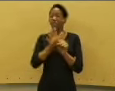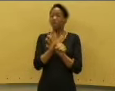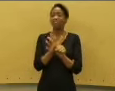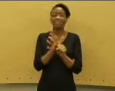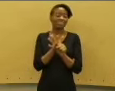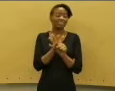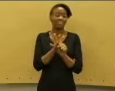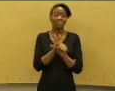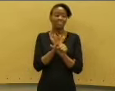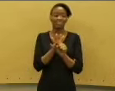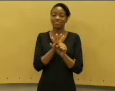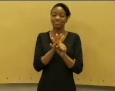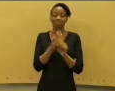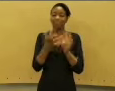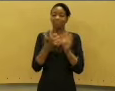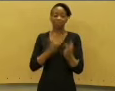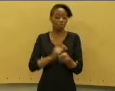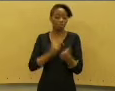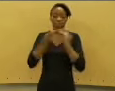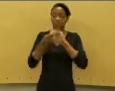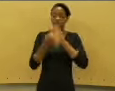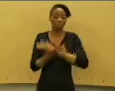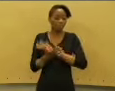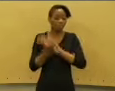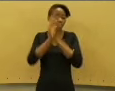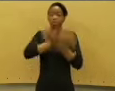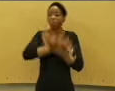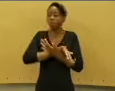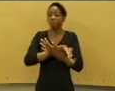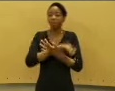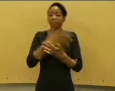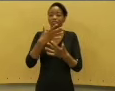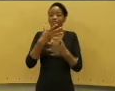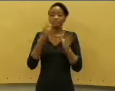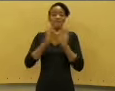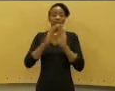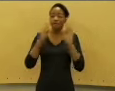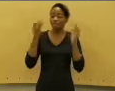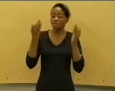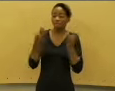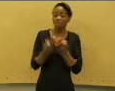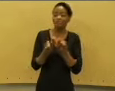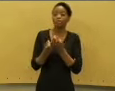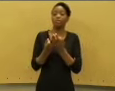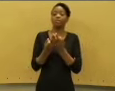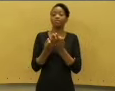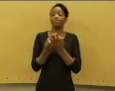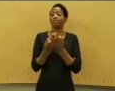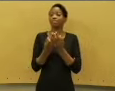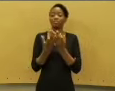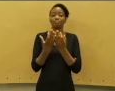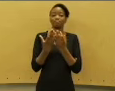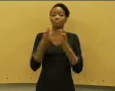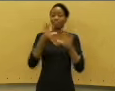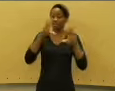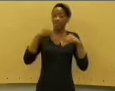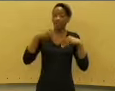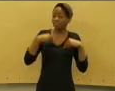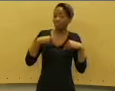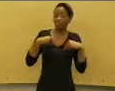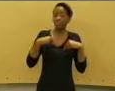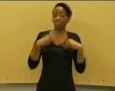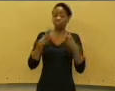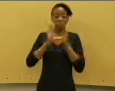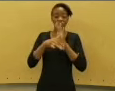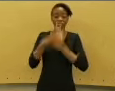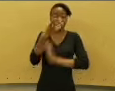how families were willing to have that disabled family members sexually exploited for money, you